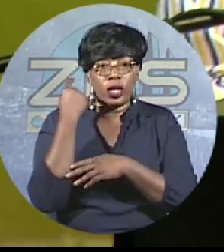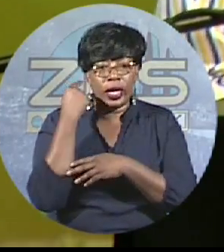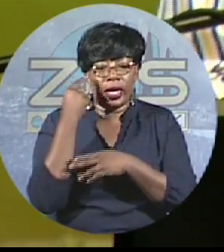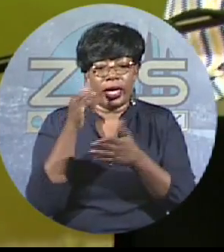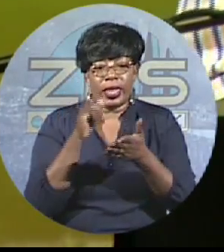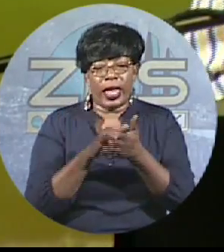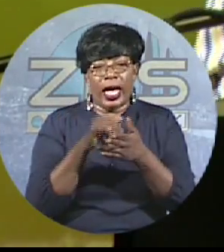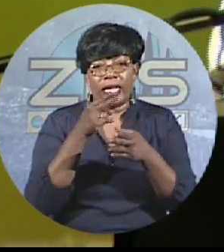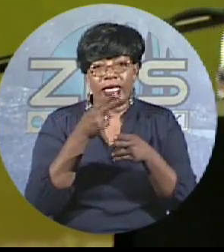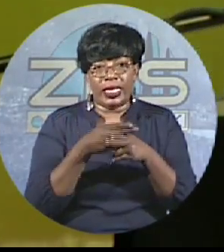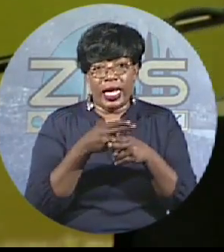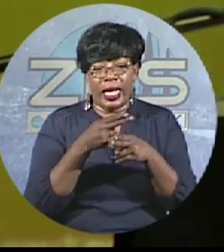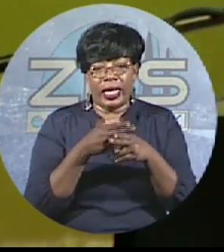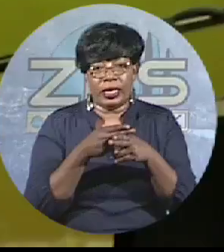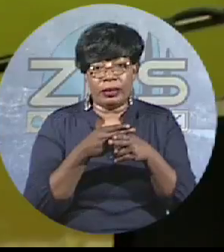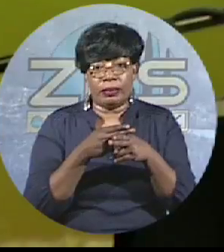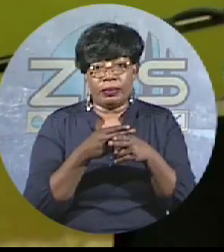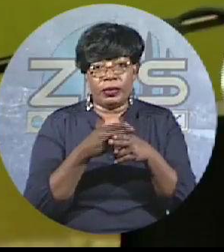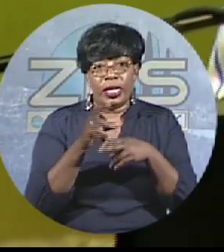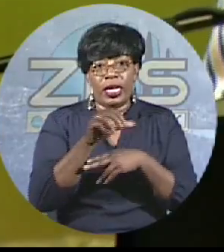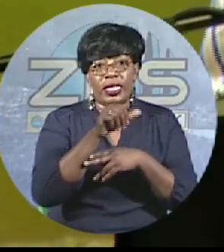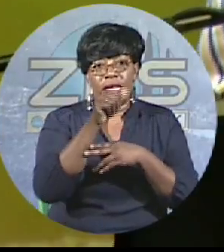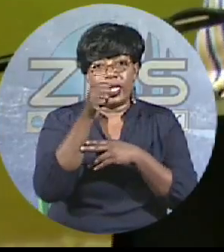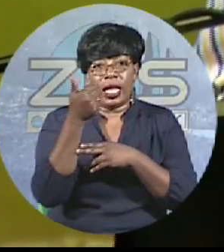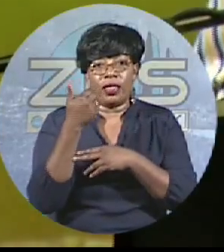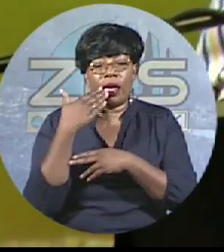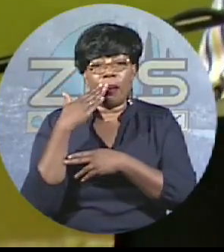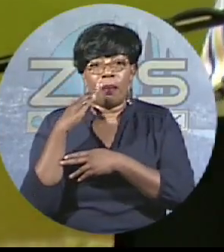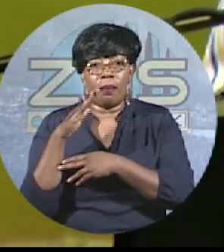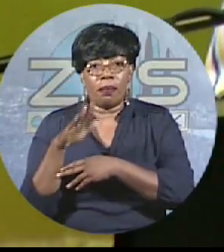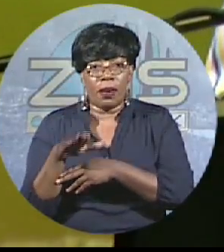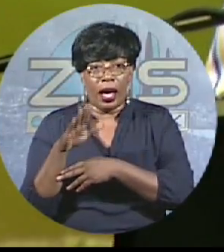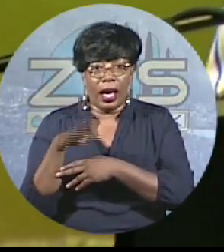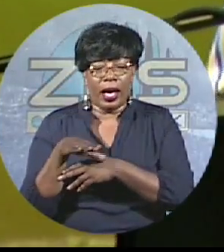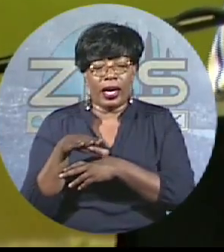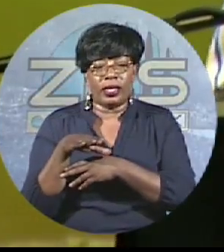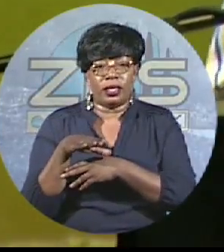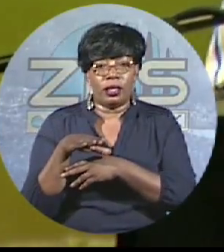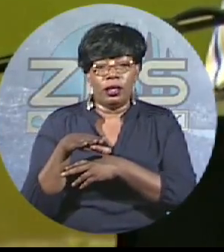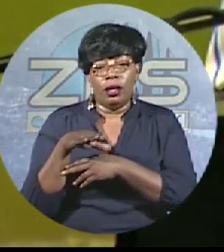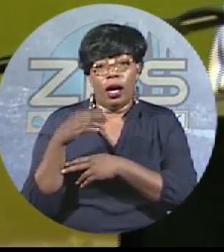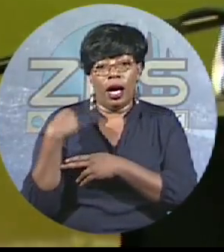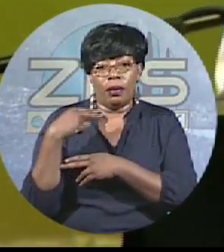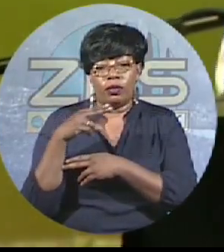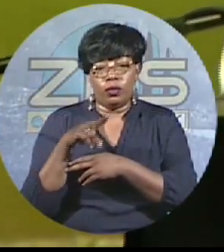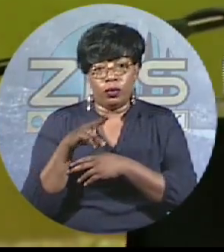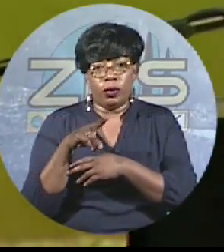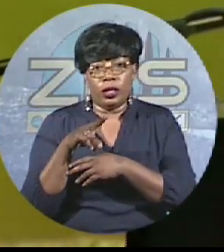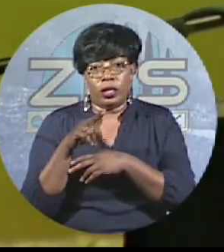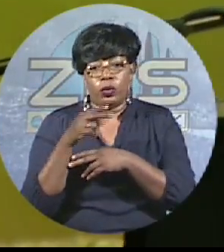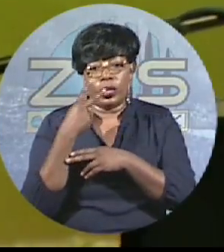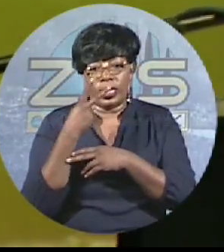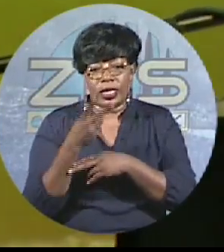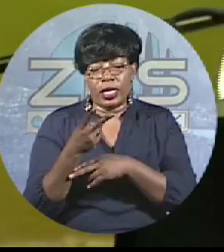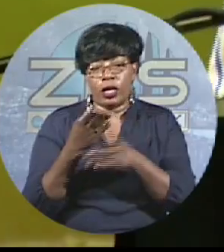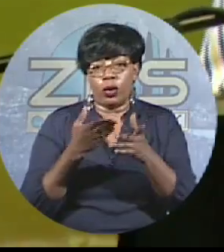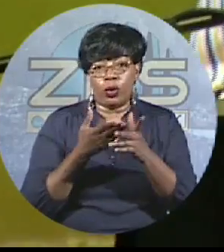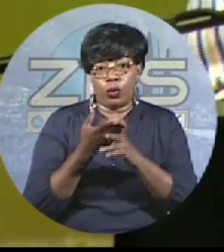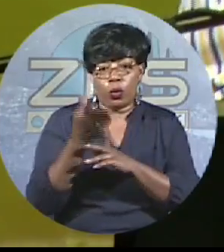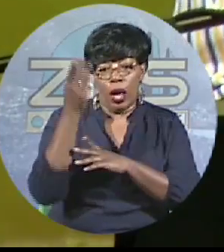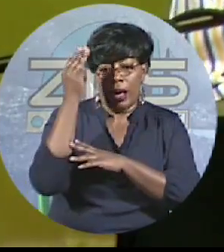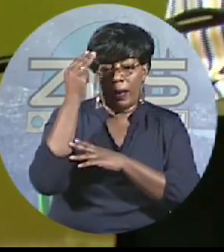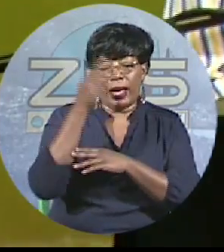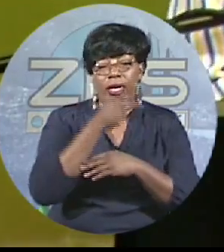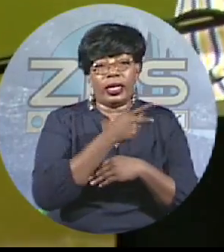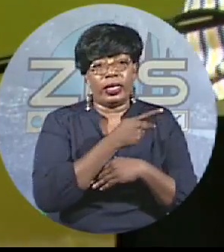Michael Pintard is another bad and unfit candidate. We can see to Michael